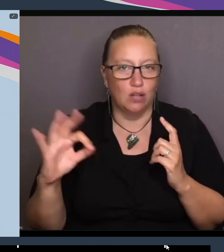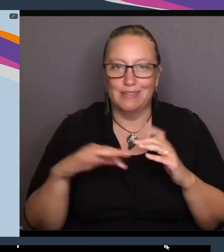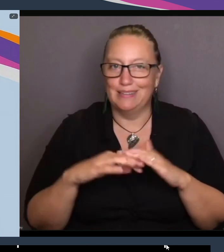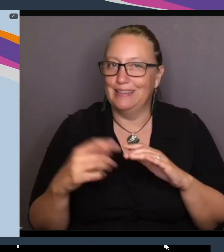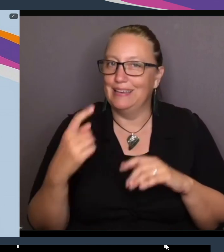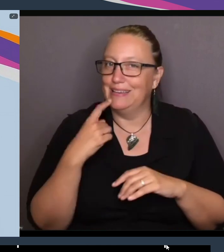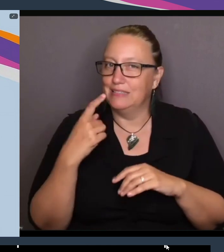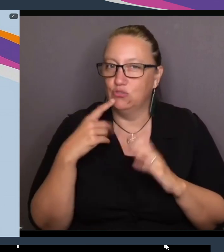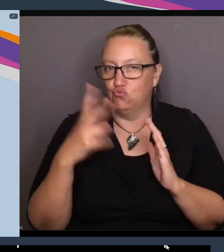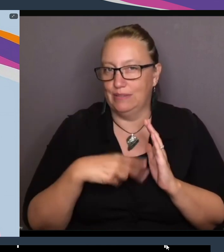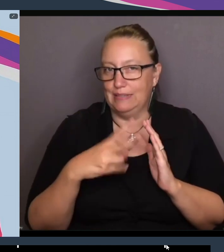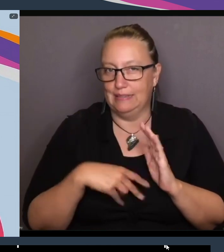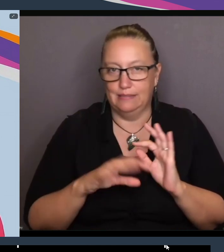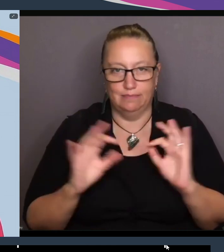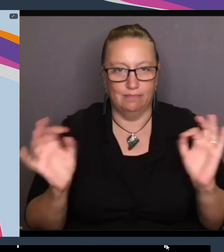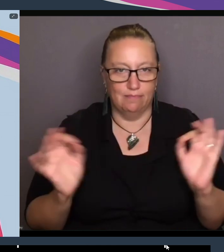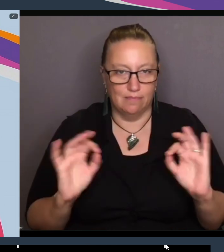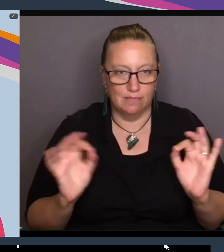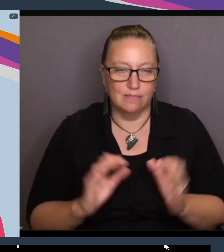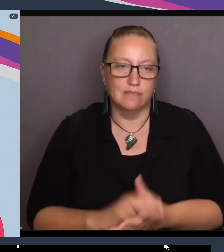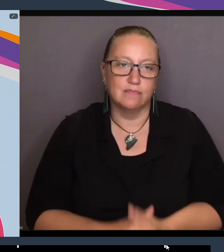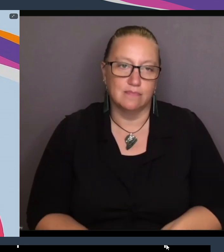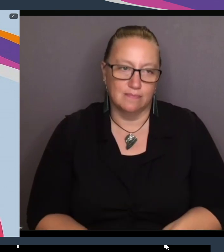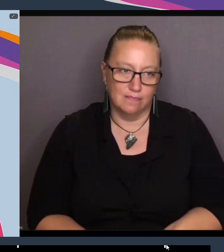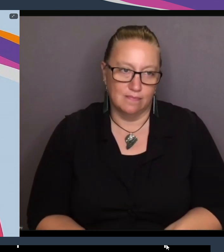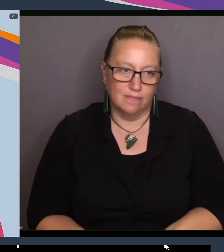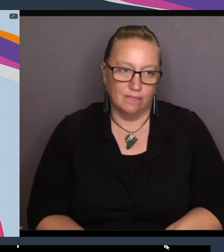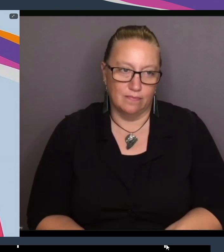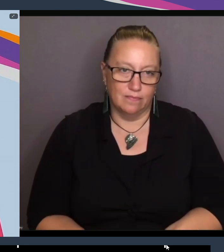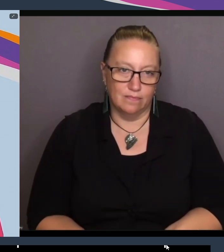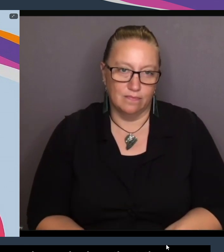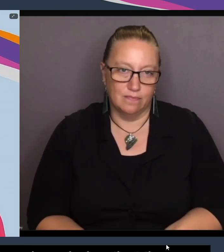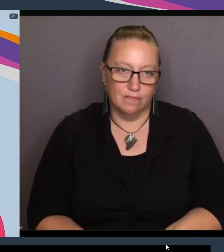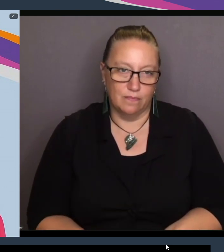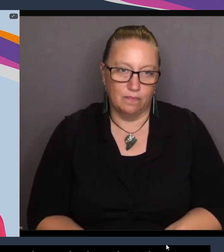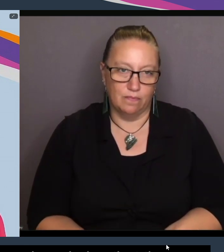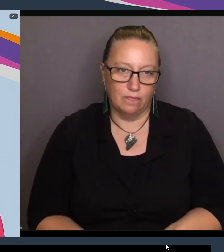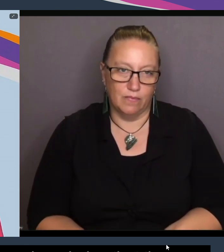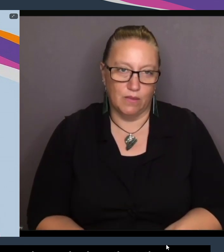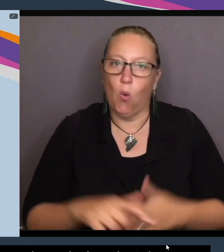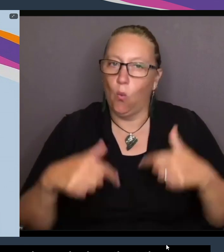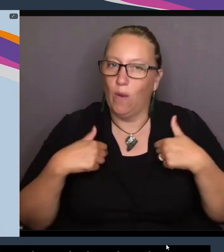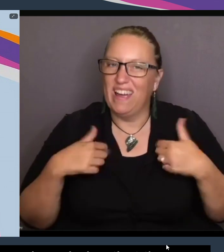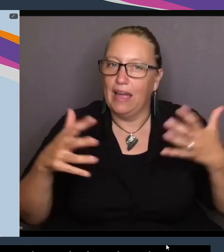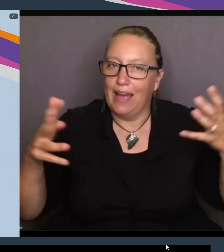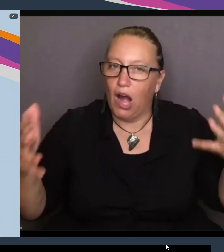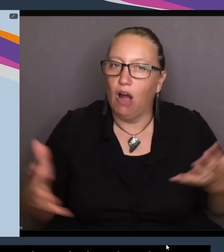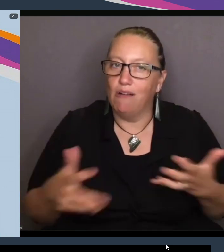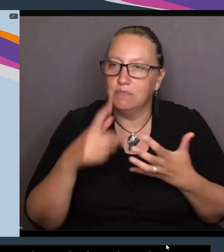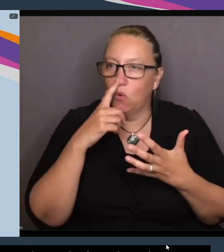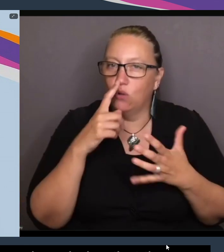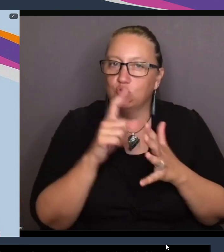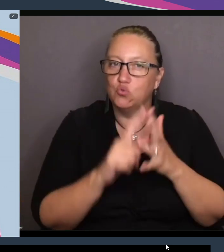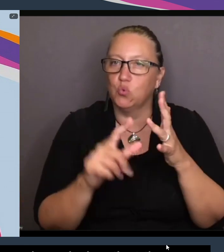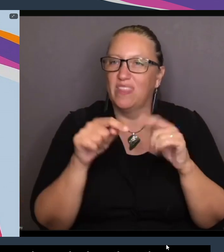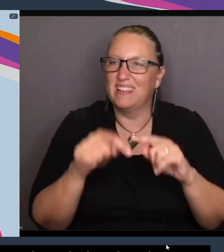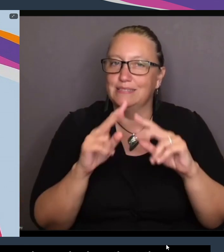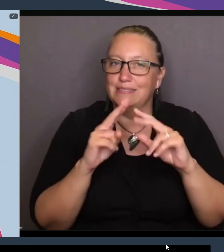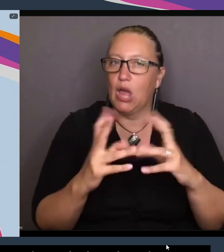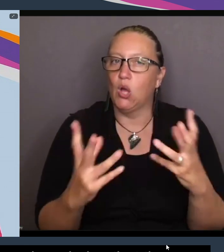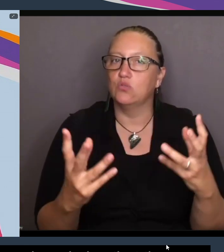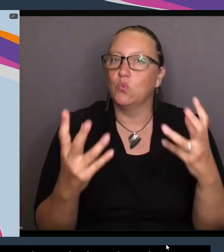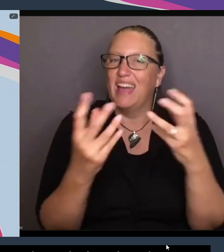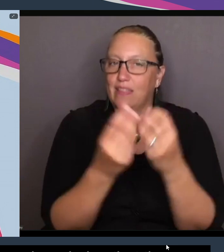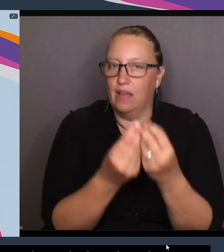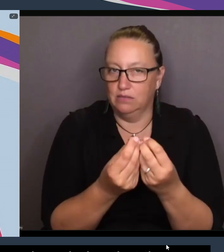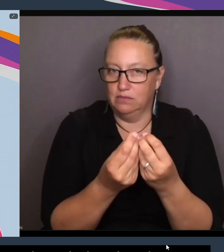so one of the things that we encourage is for people to do this together and to do it with support